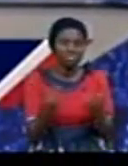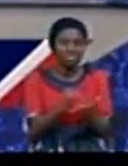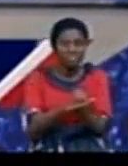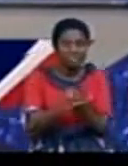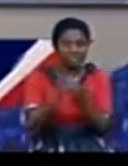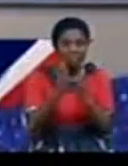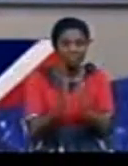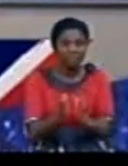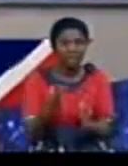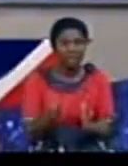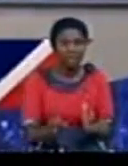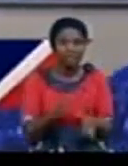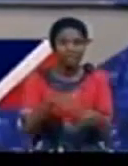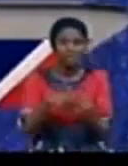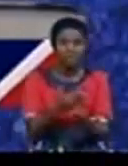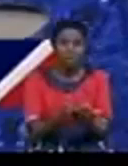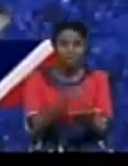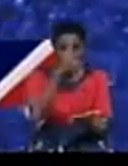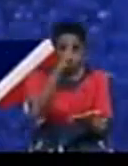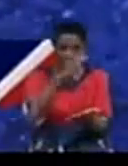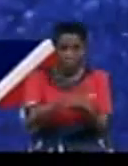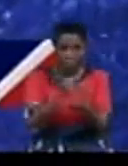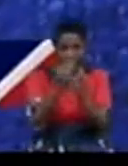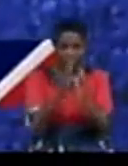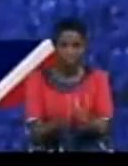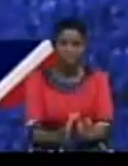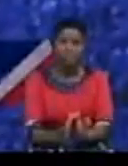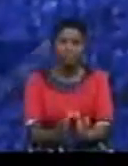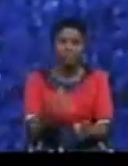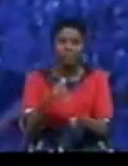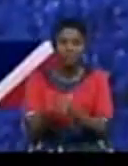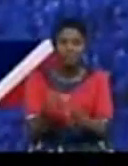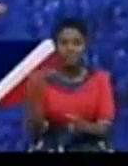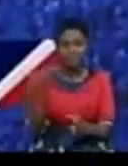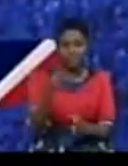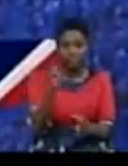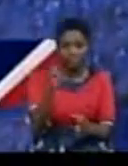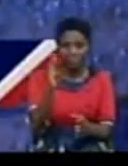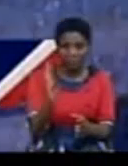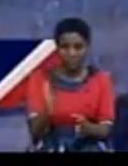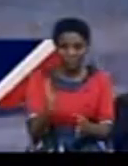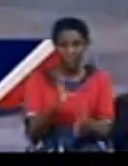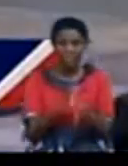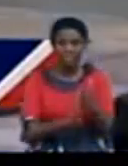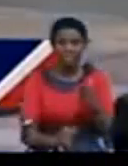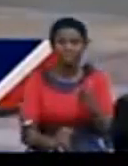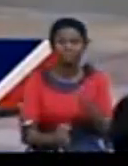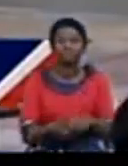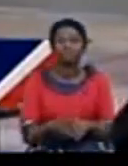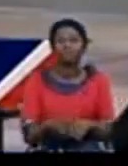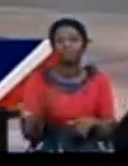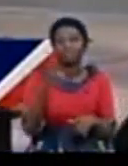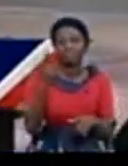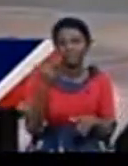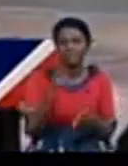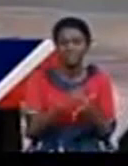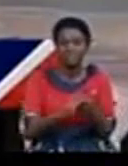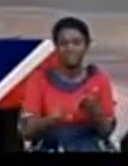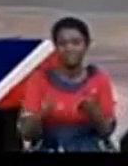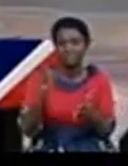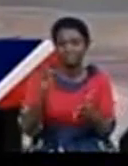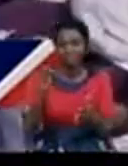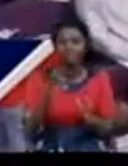at Hebrews chapter 13, reading from verse 12. Wherefore Jesus also,